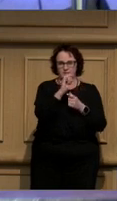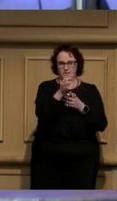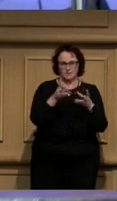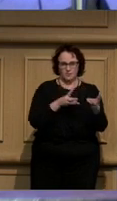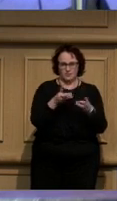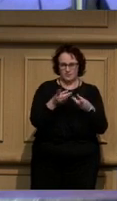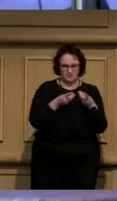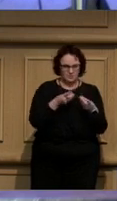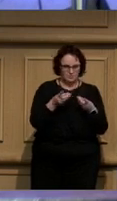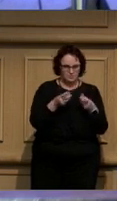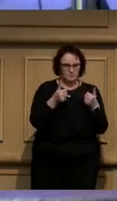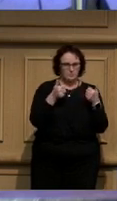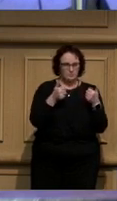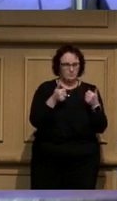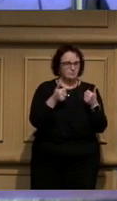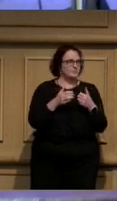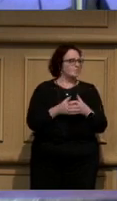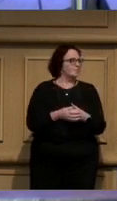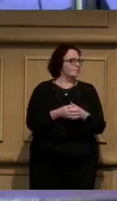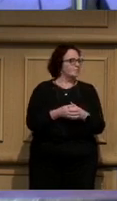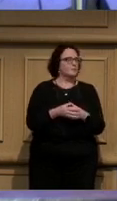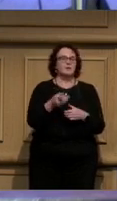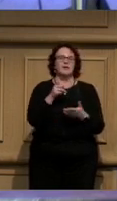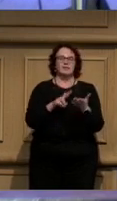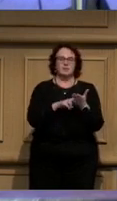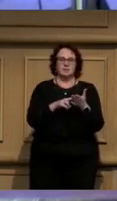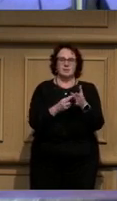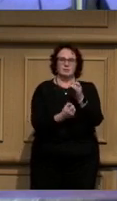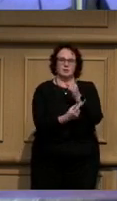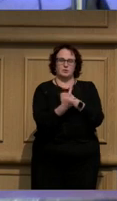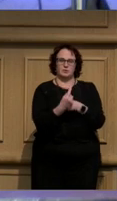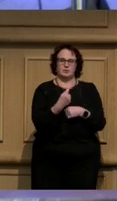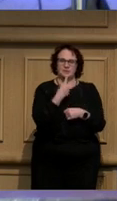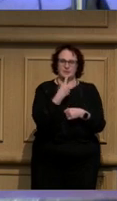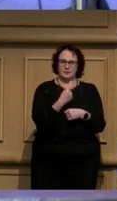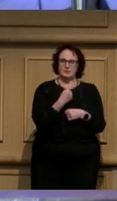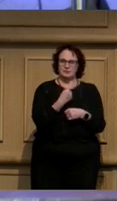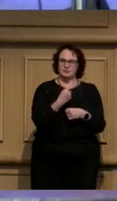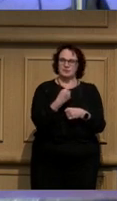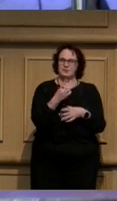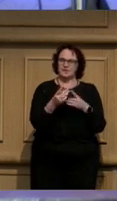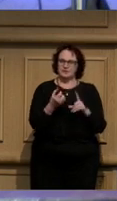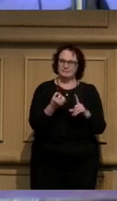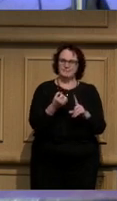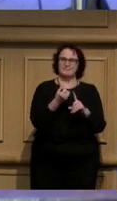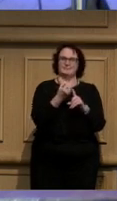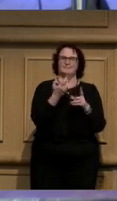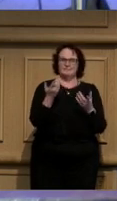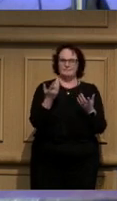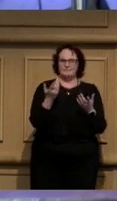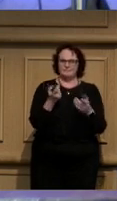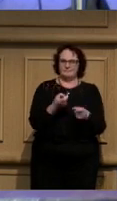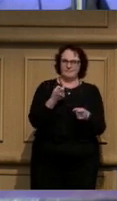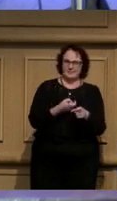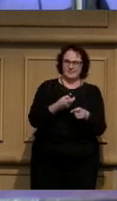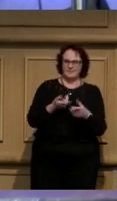guess it's always worth, like, using the opportunity to say that, just to underscore the point that it's really hard and that actually kind of